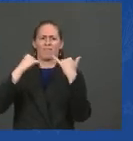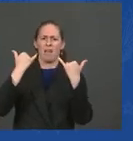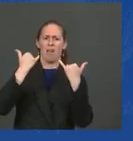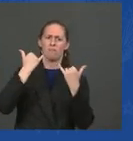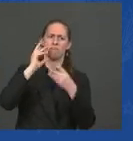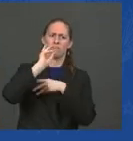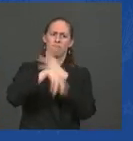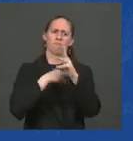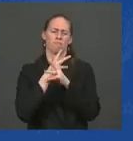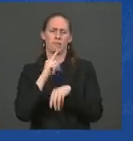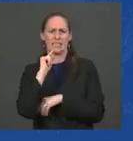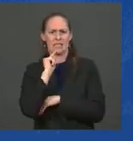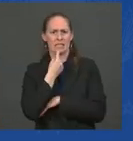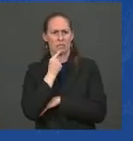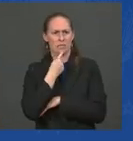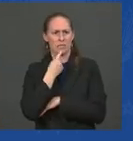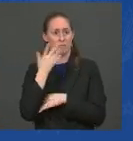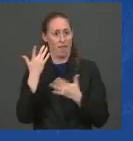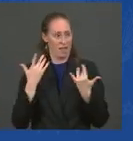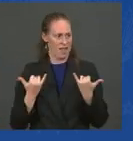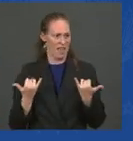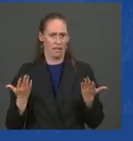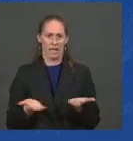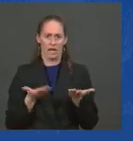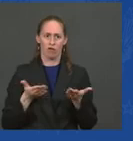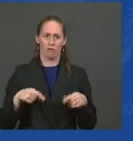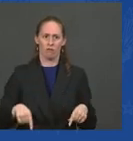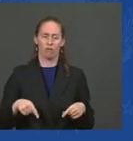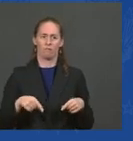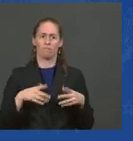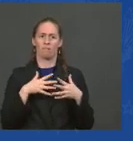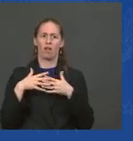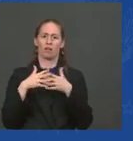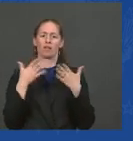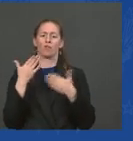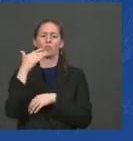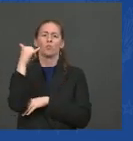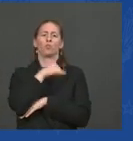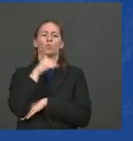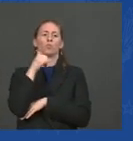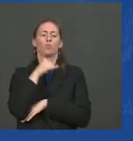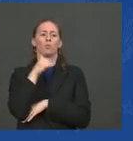our own historic challenges as part of that same fight.